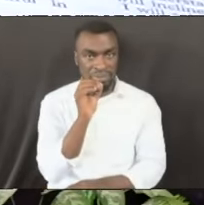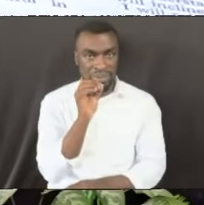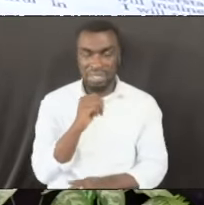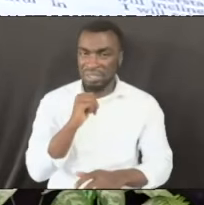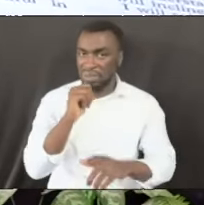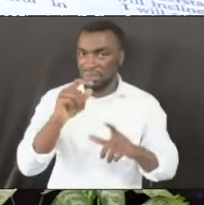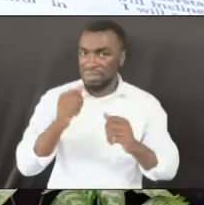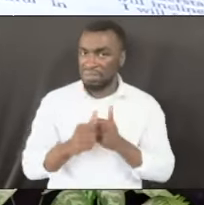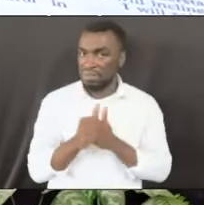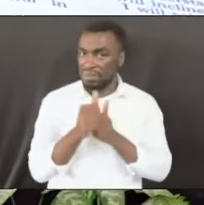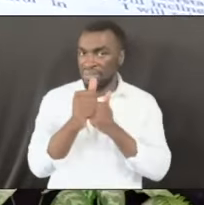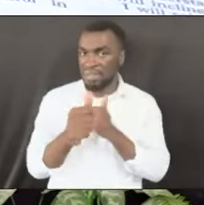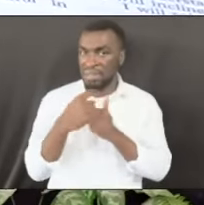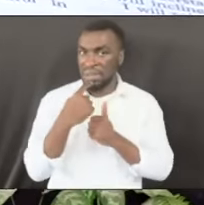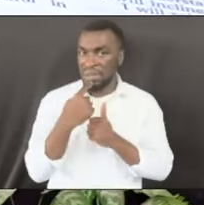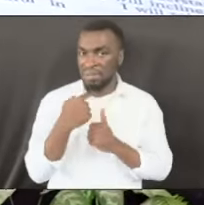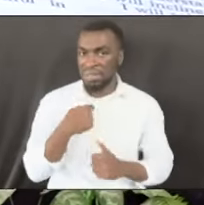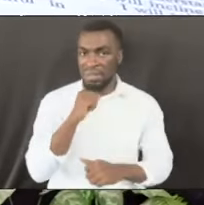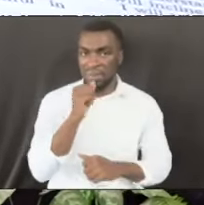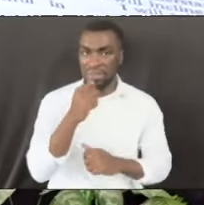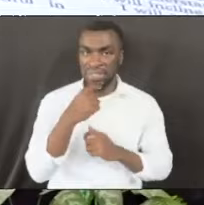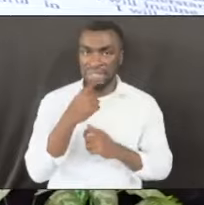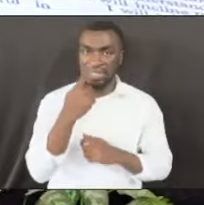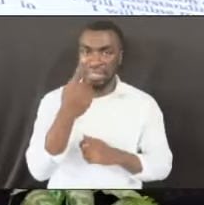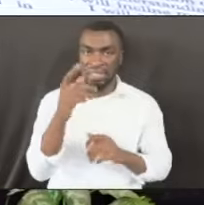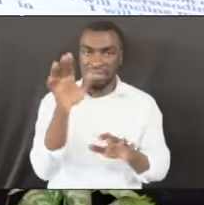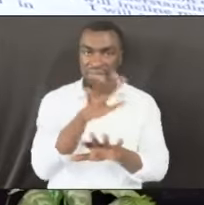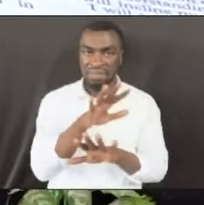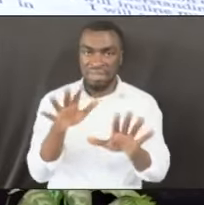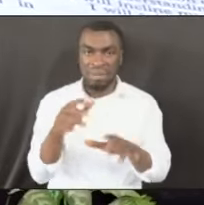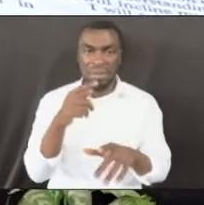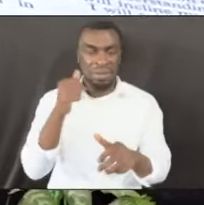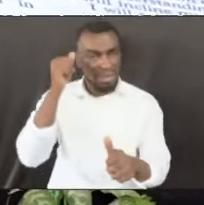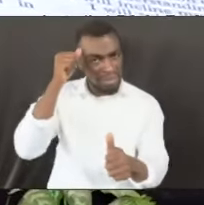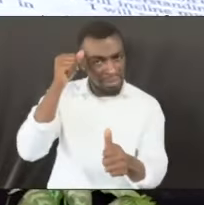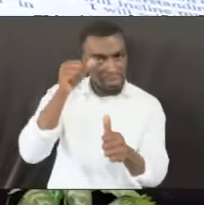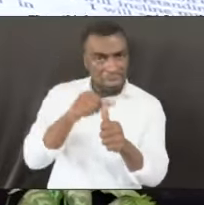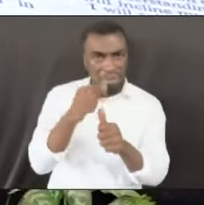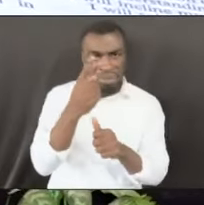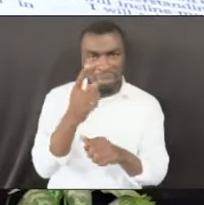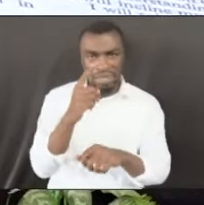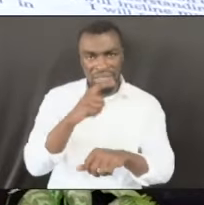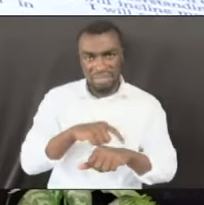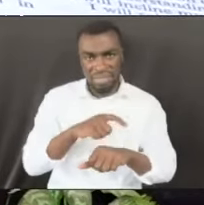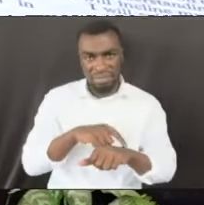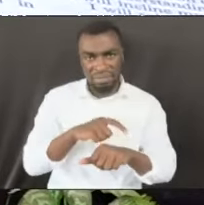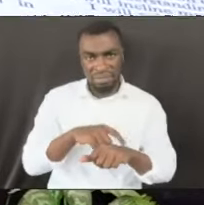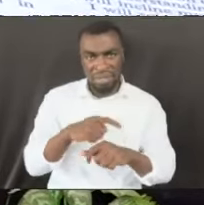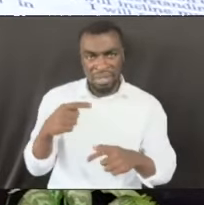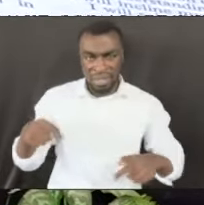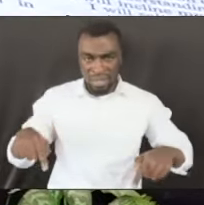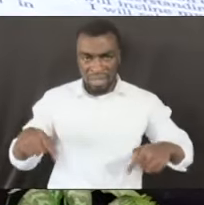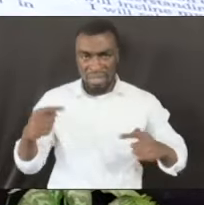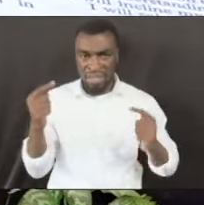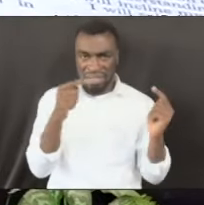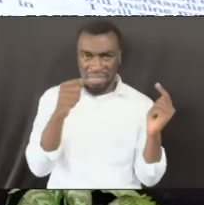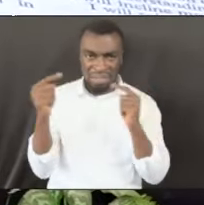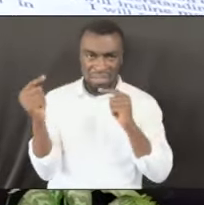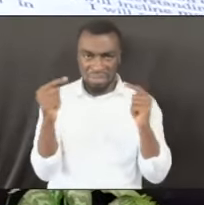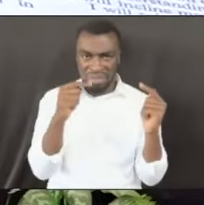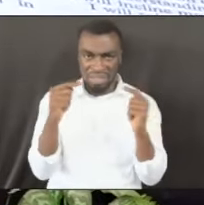everything, but I remember at one time when I was holding a debate, arguing against the existence of God.